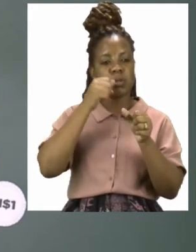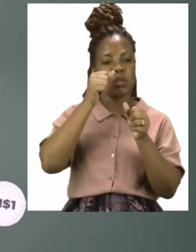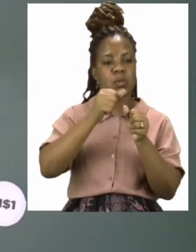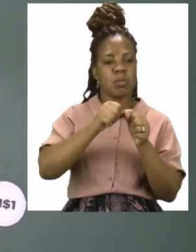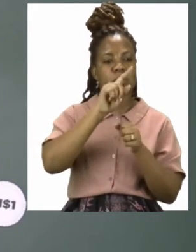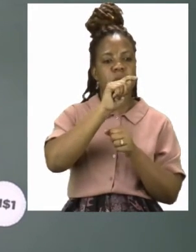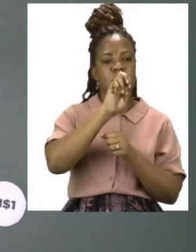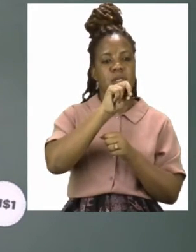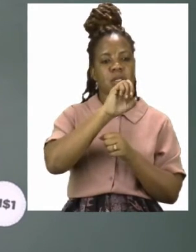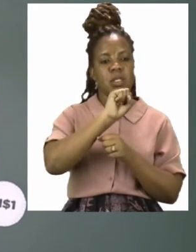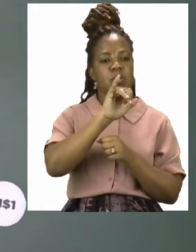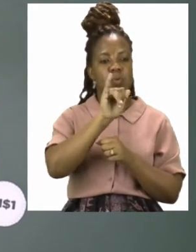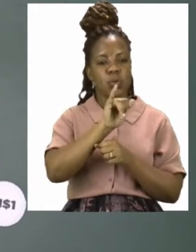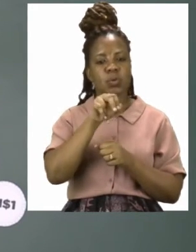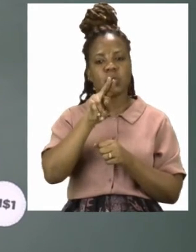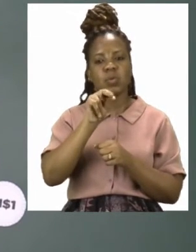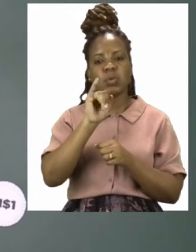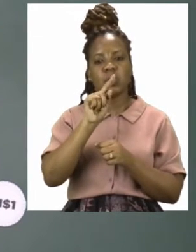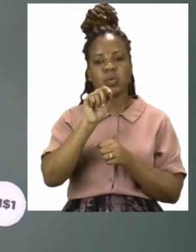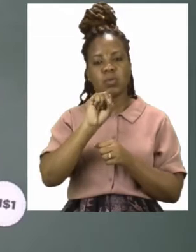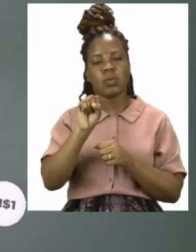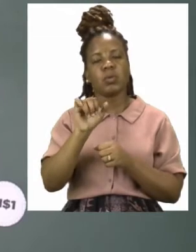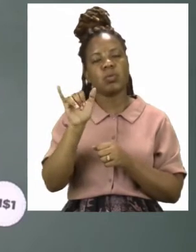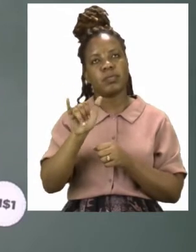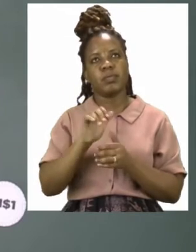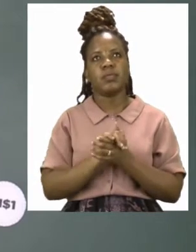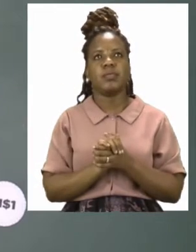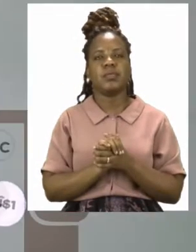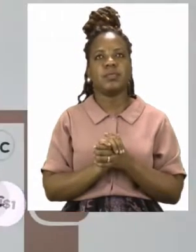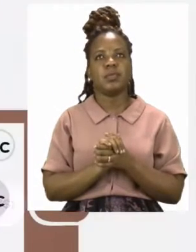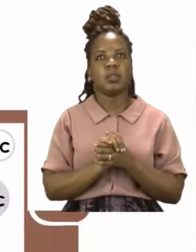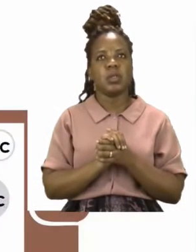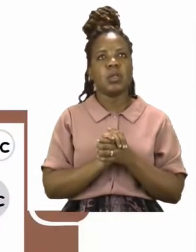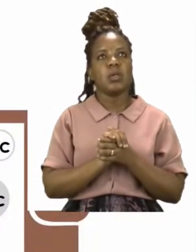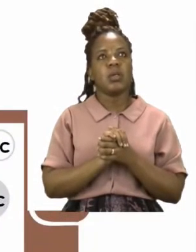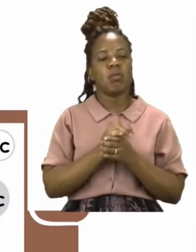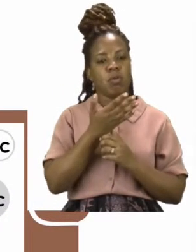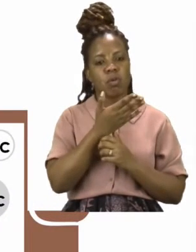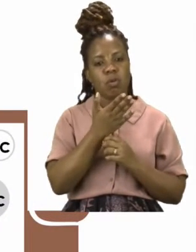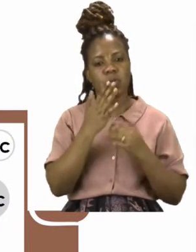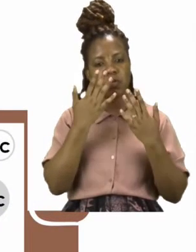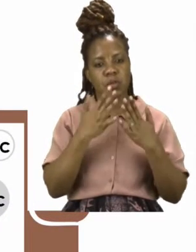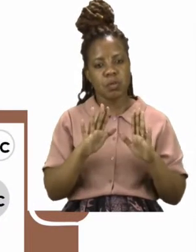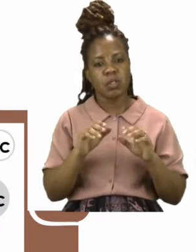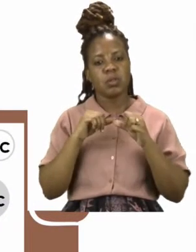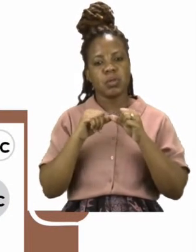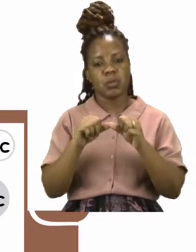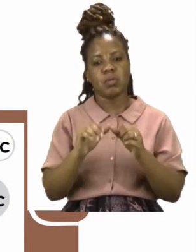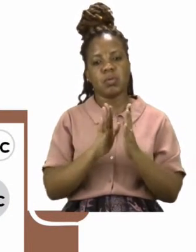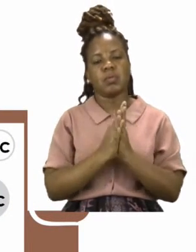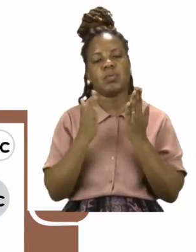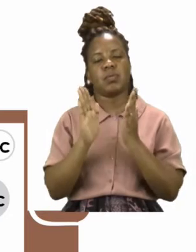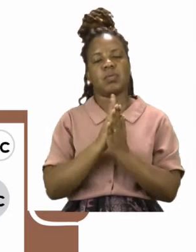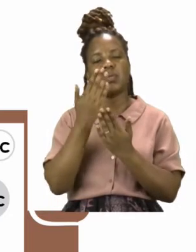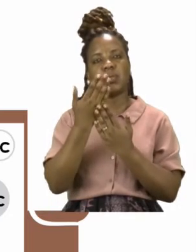units. Take your time and when you're done, you can go to page eight. On page eight, we are going to be dealing with